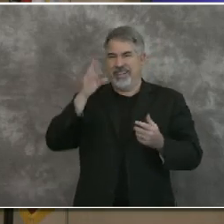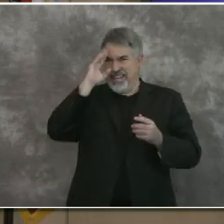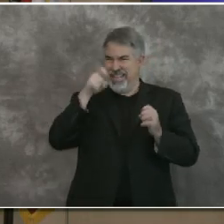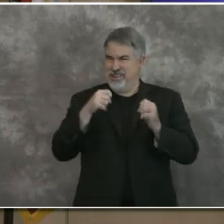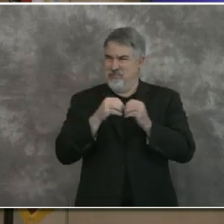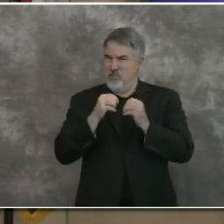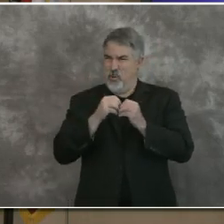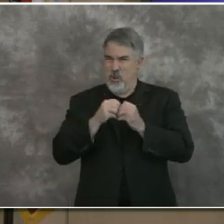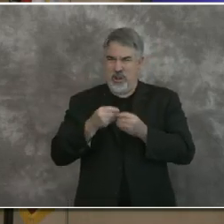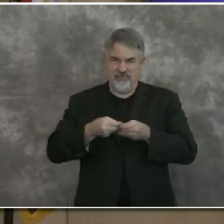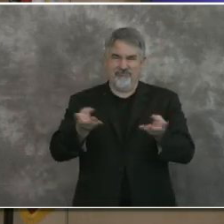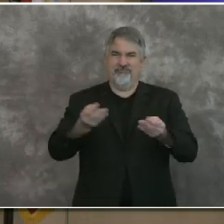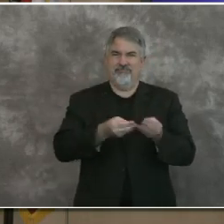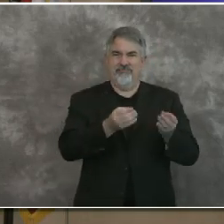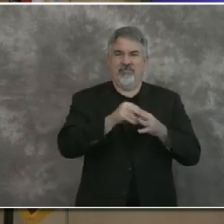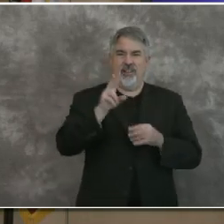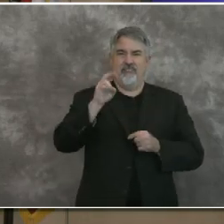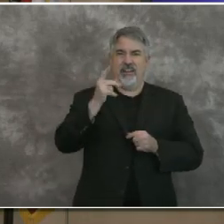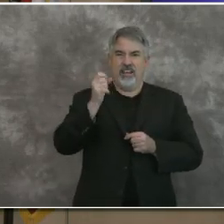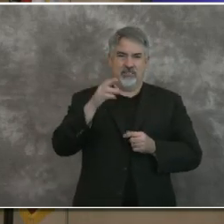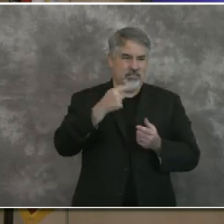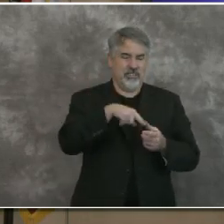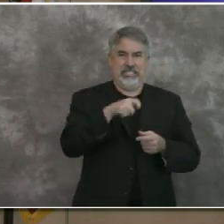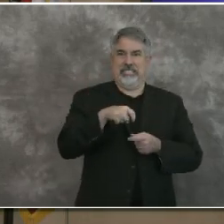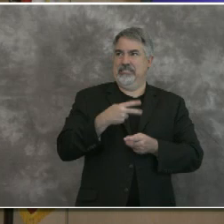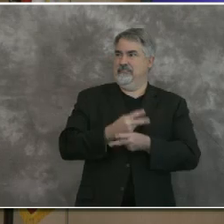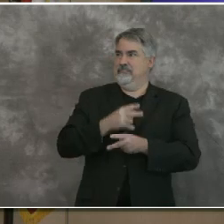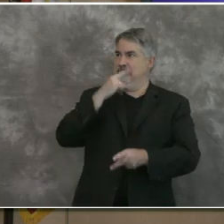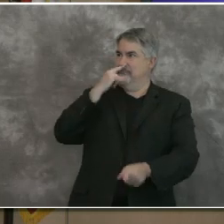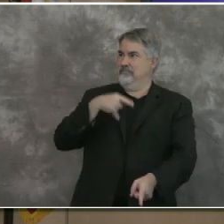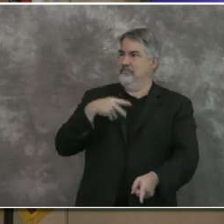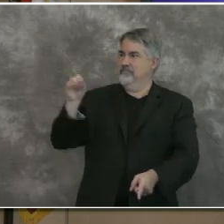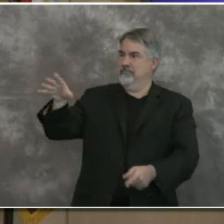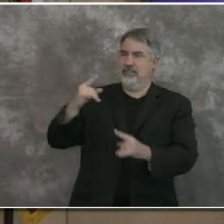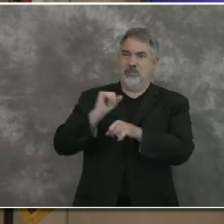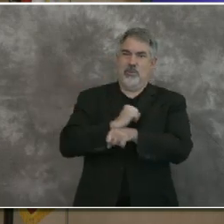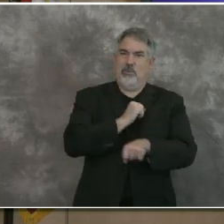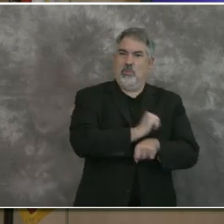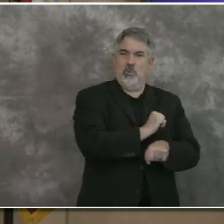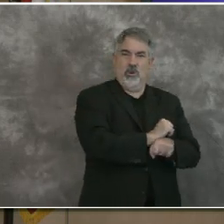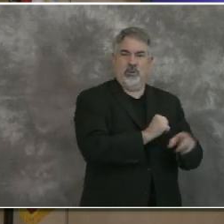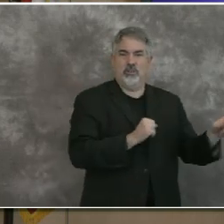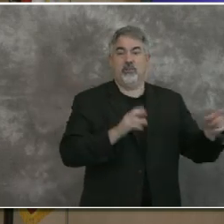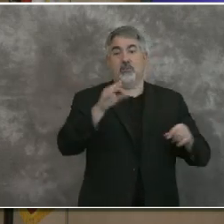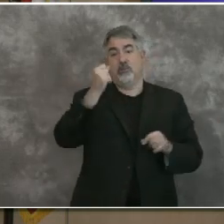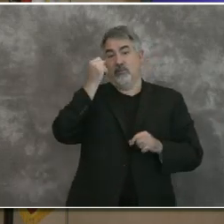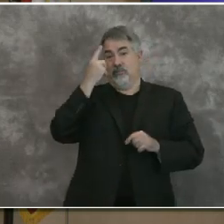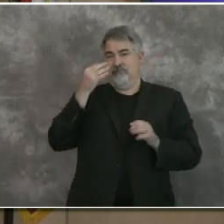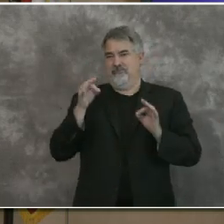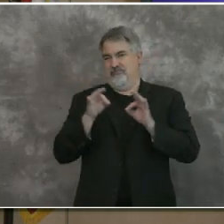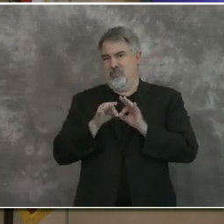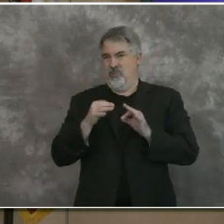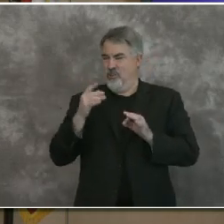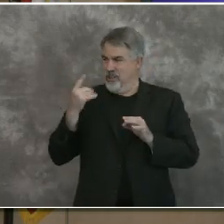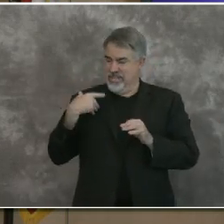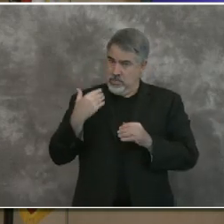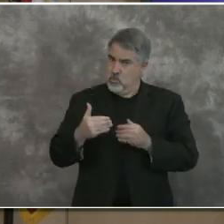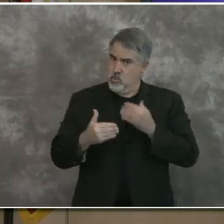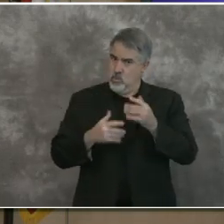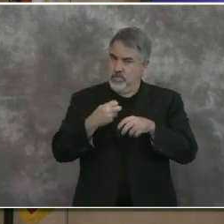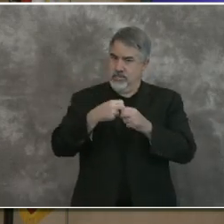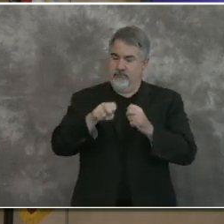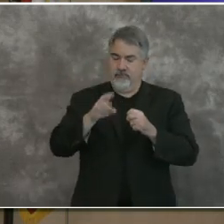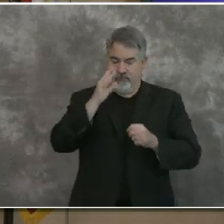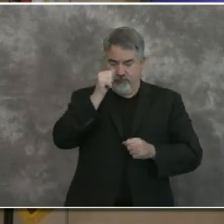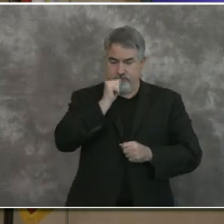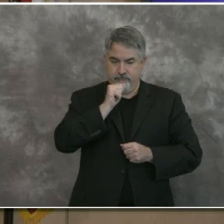around child care as we begin to get more sections of our economy going, but this is certainly a step in the right direction. We're going to